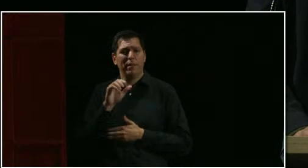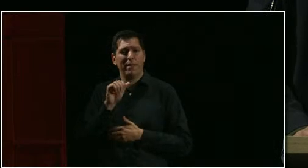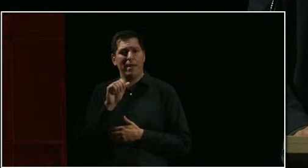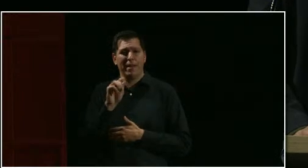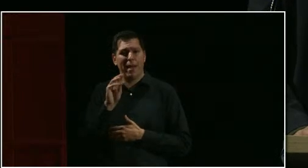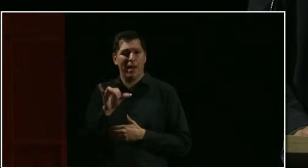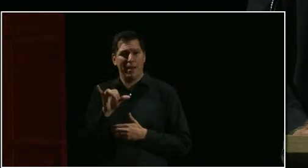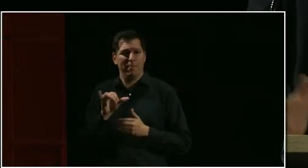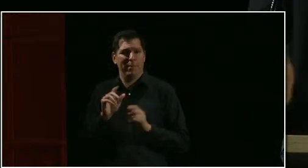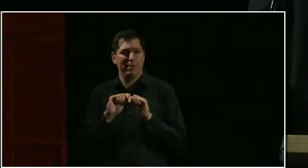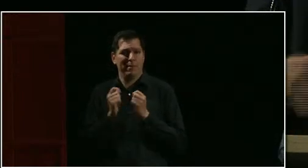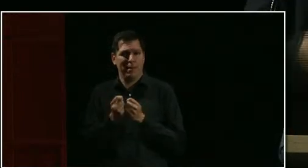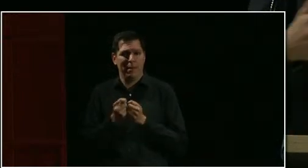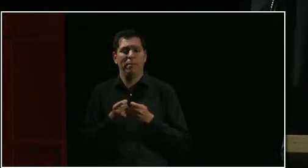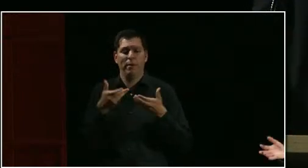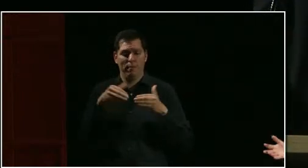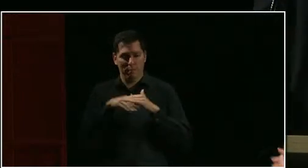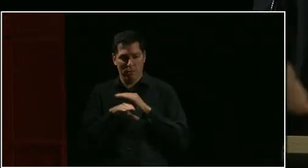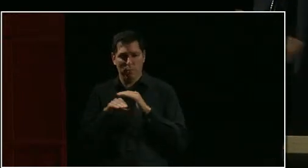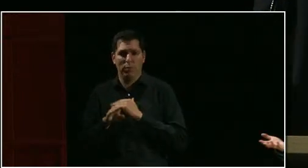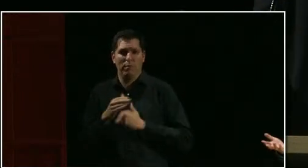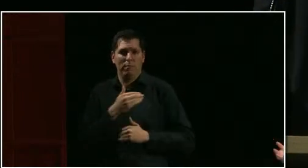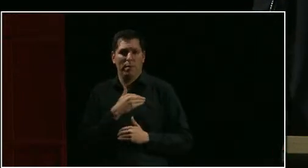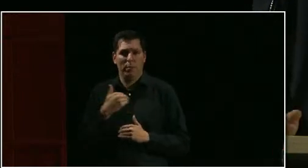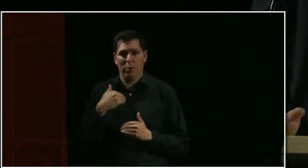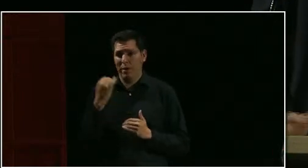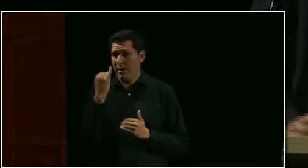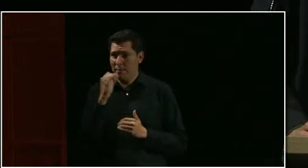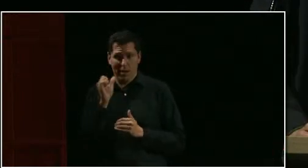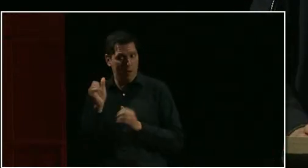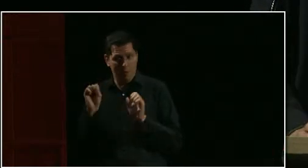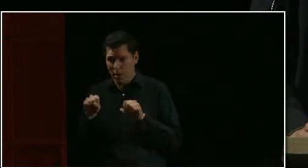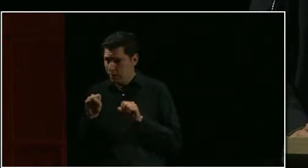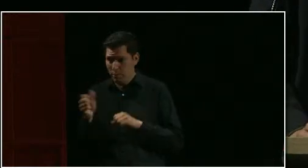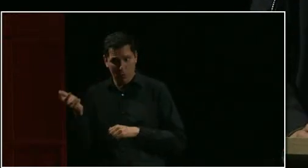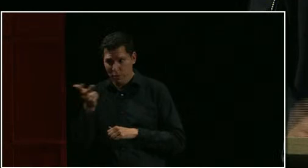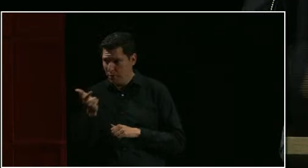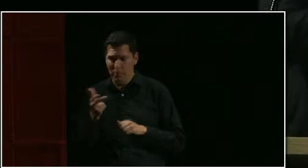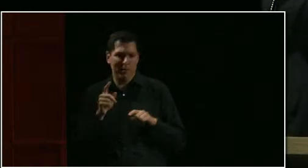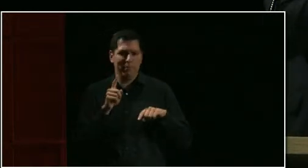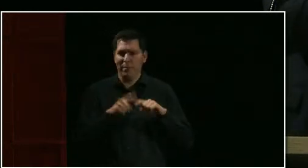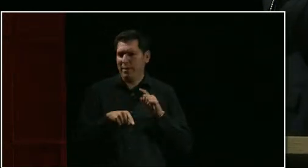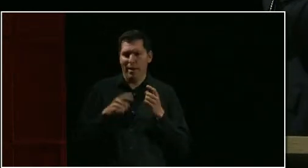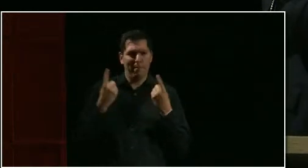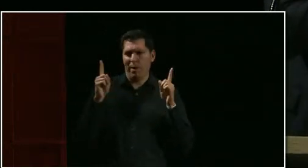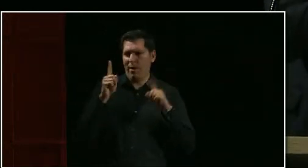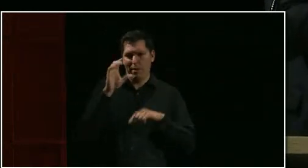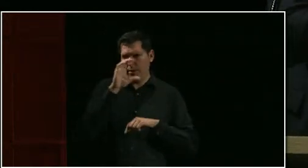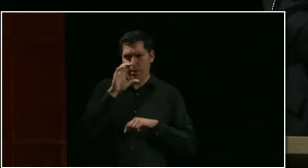all the submission process. Without them, the category and this process wouldn't exist.